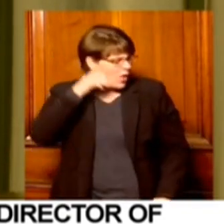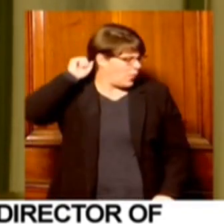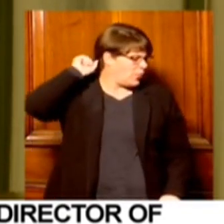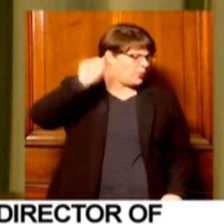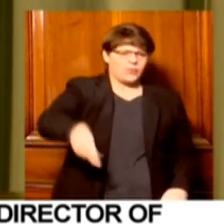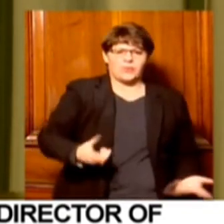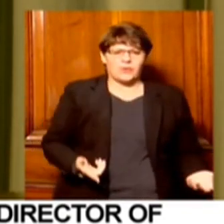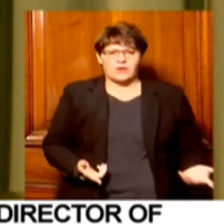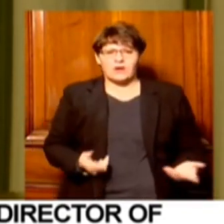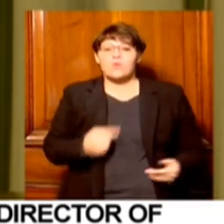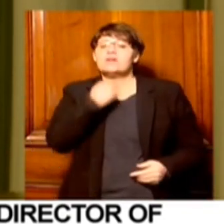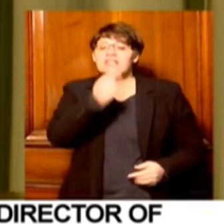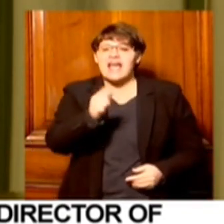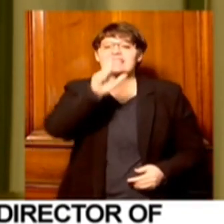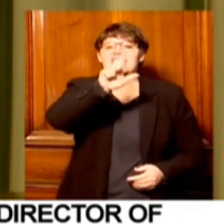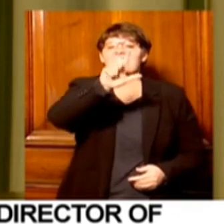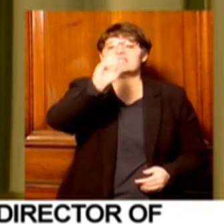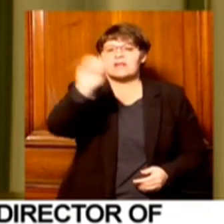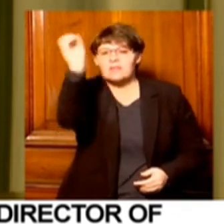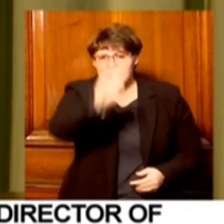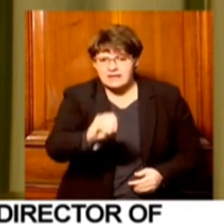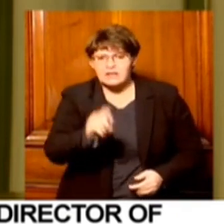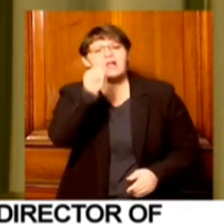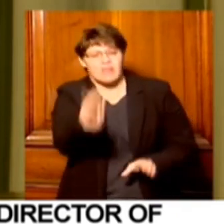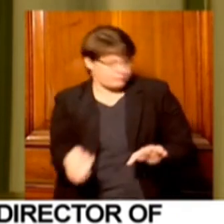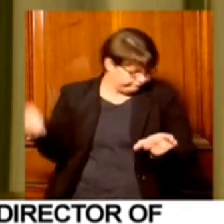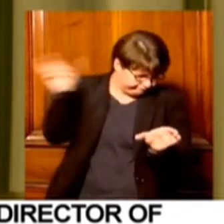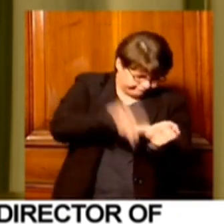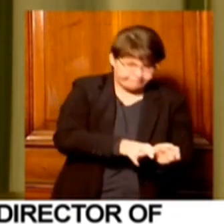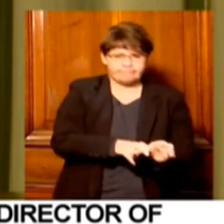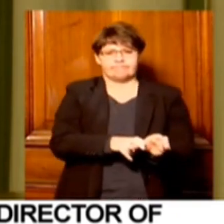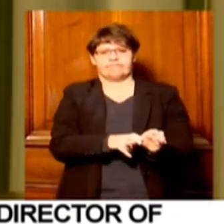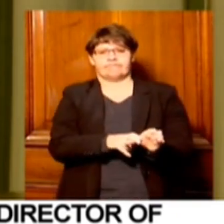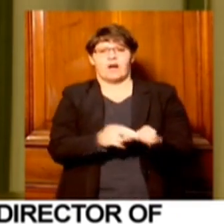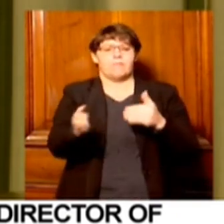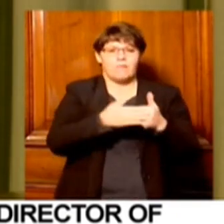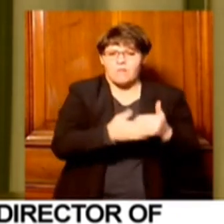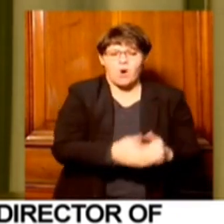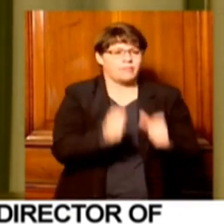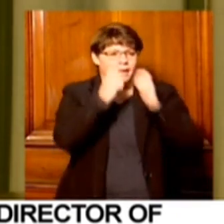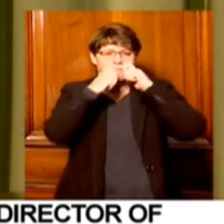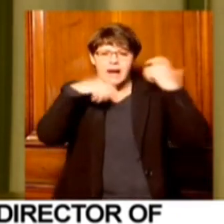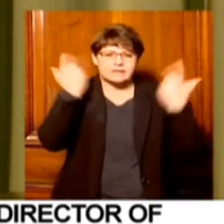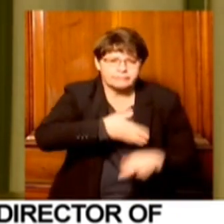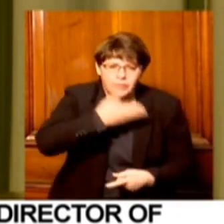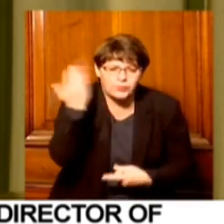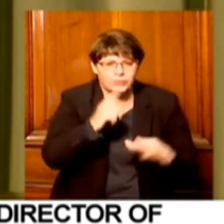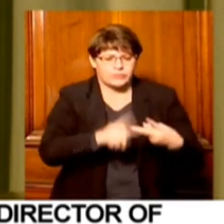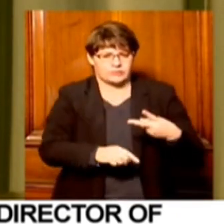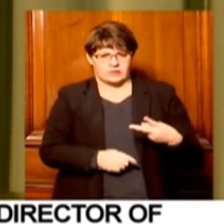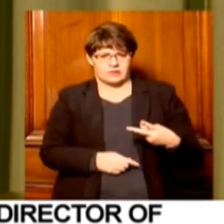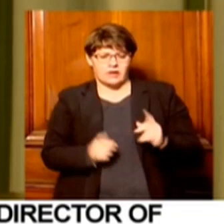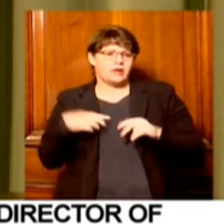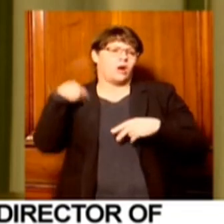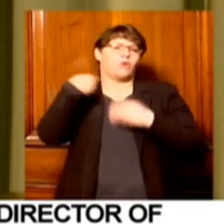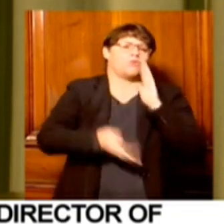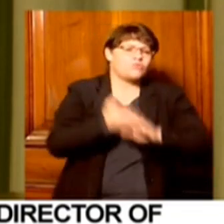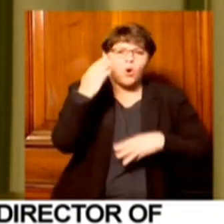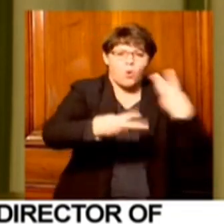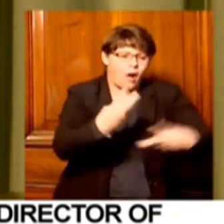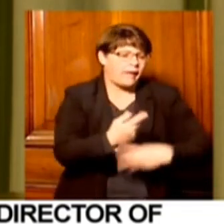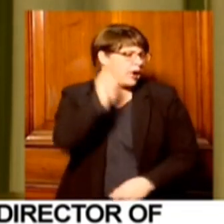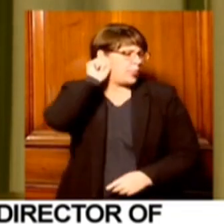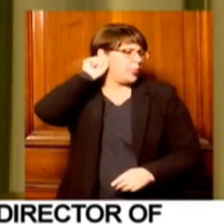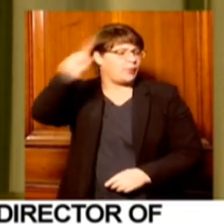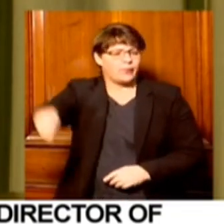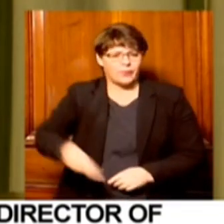say 70%, they wouldn't load 70%, they wouldn't put on the masks. They will come to work without listening